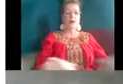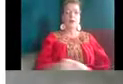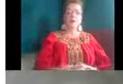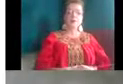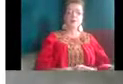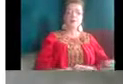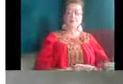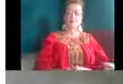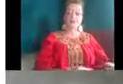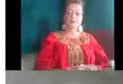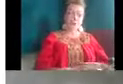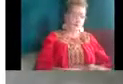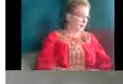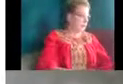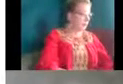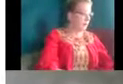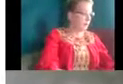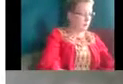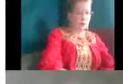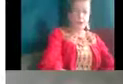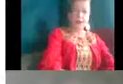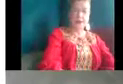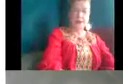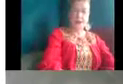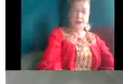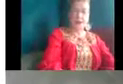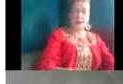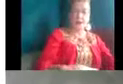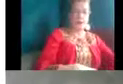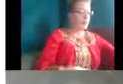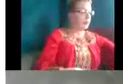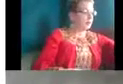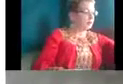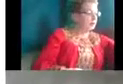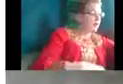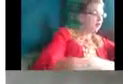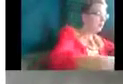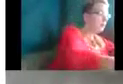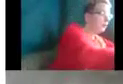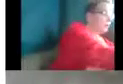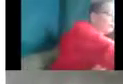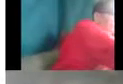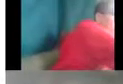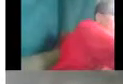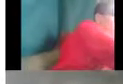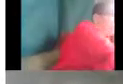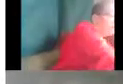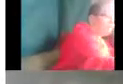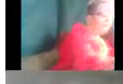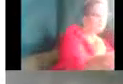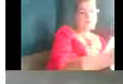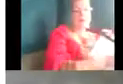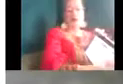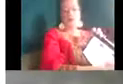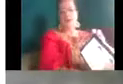and then using a smart speaker um is another way that you can um call for help or